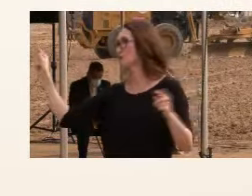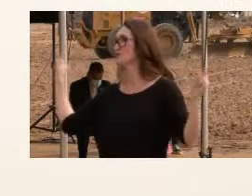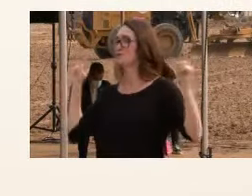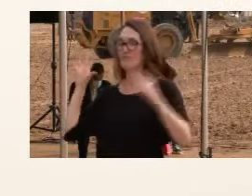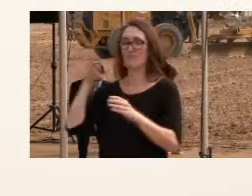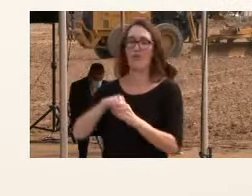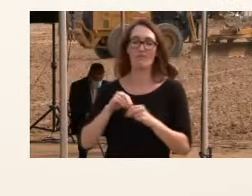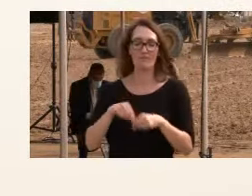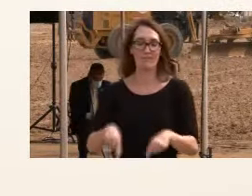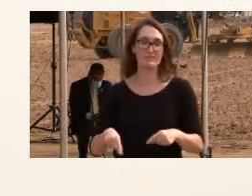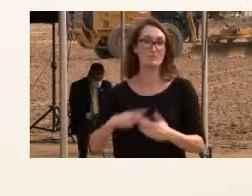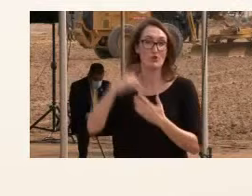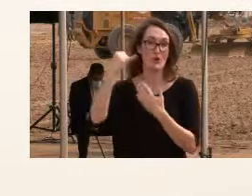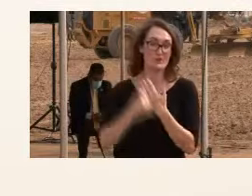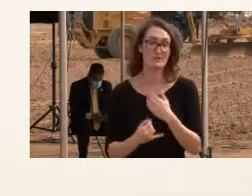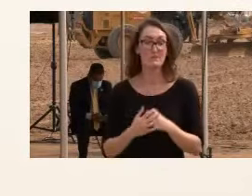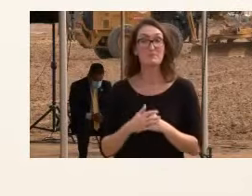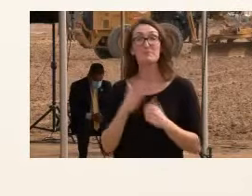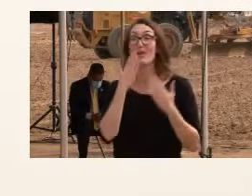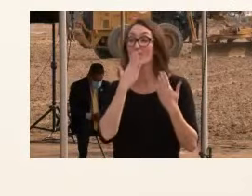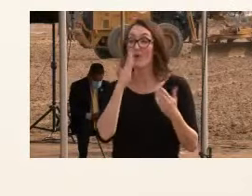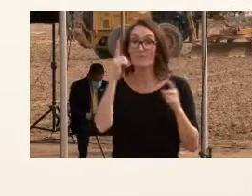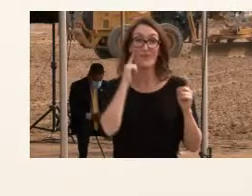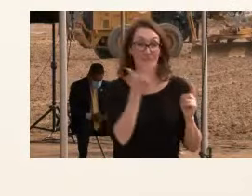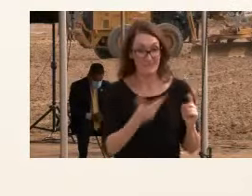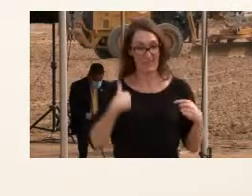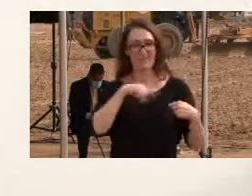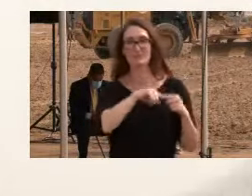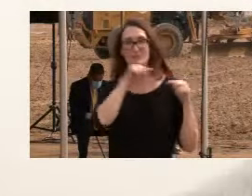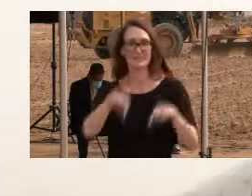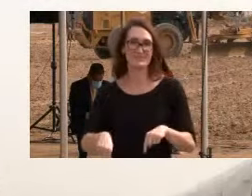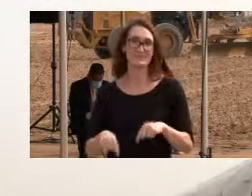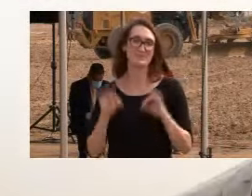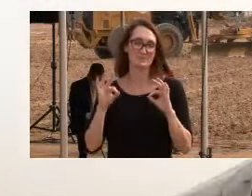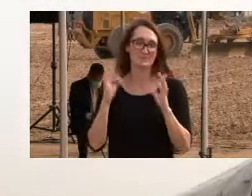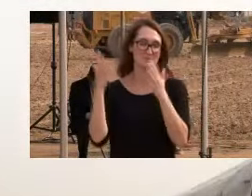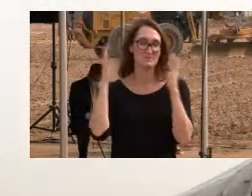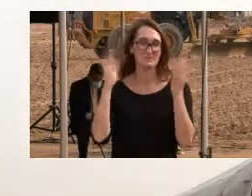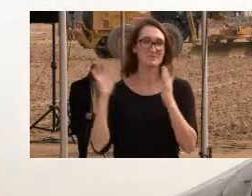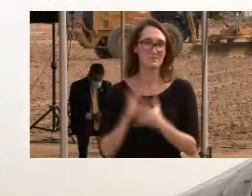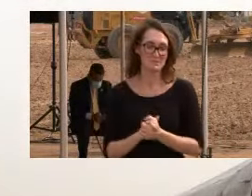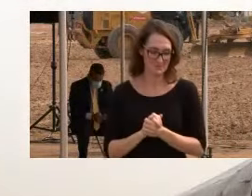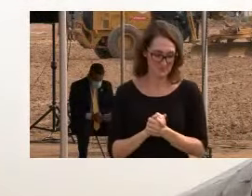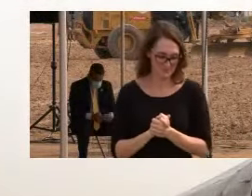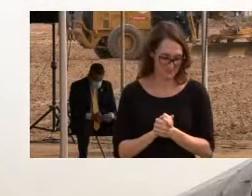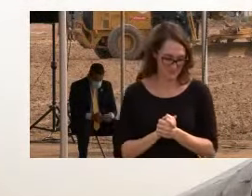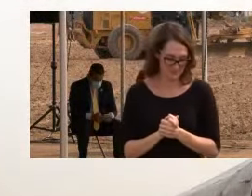success of this project. And thank you for inviting us to this event. Thank you.